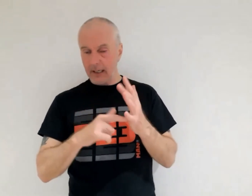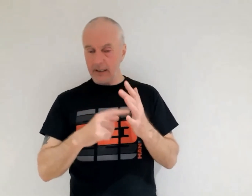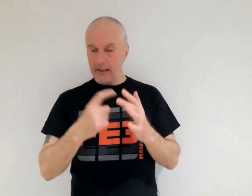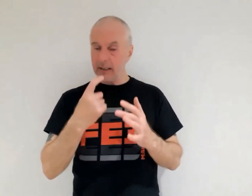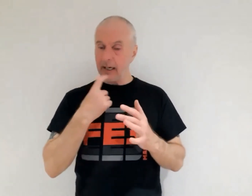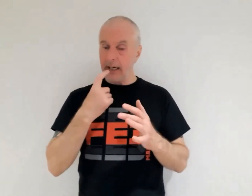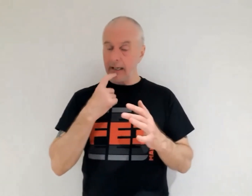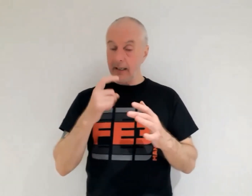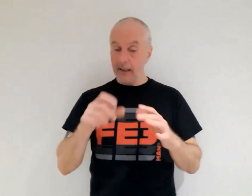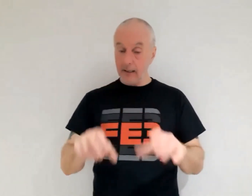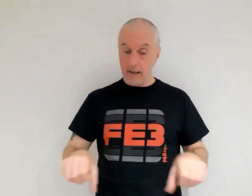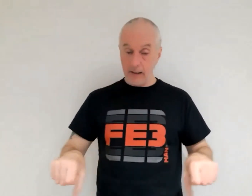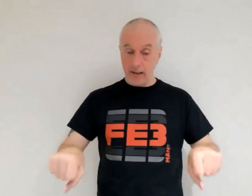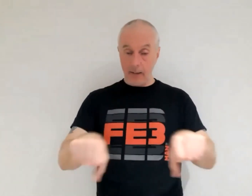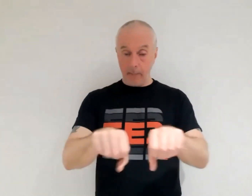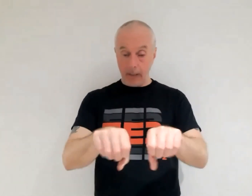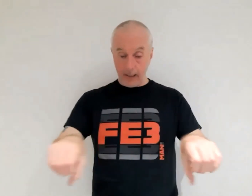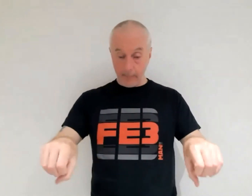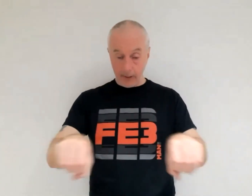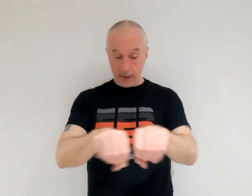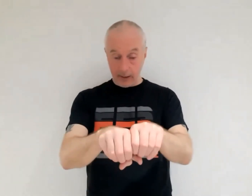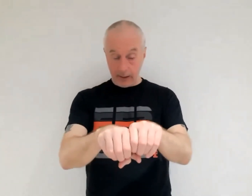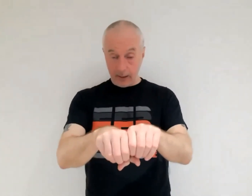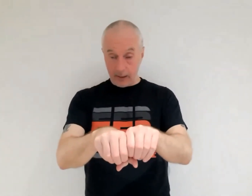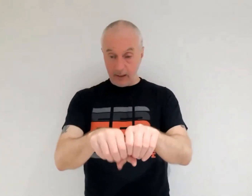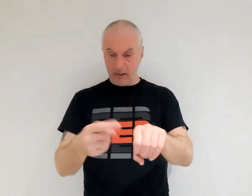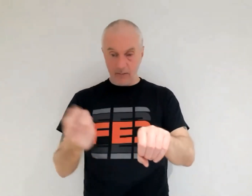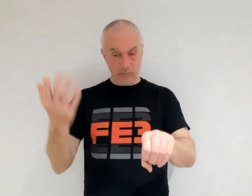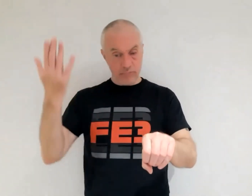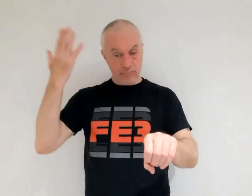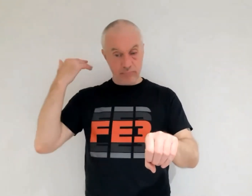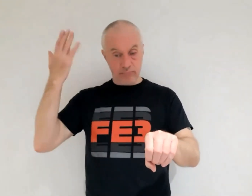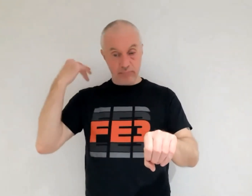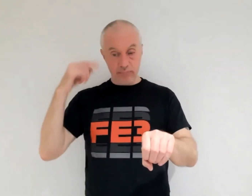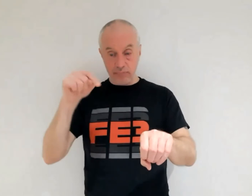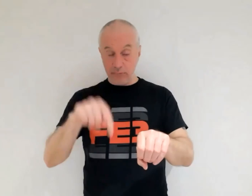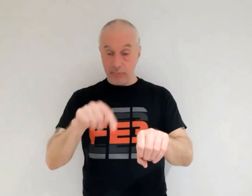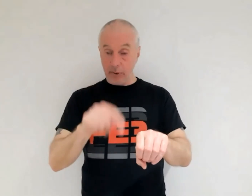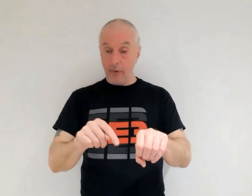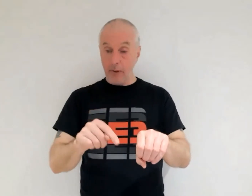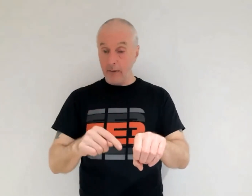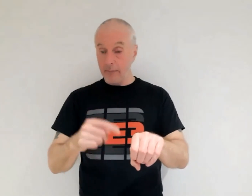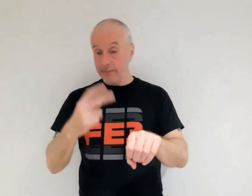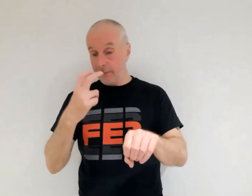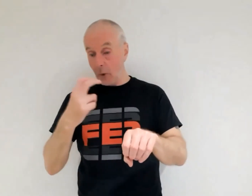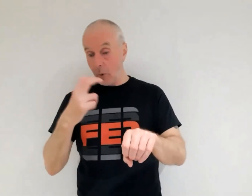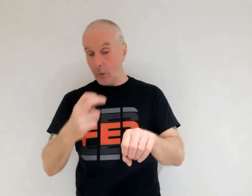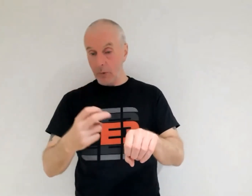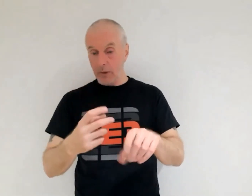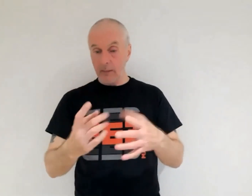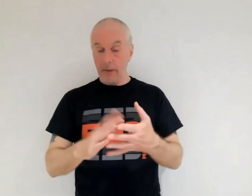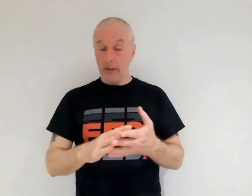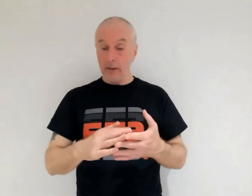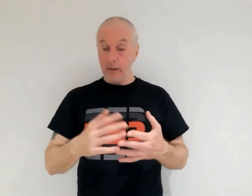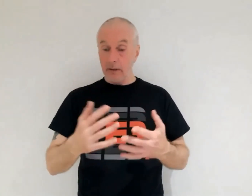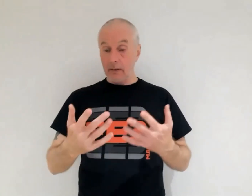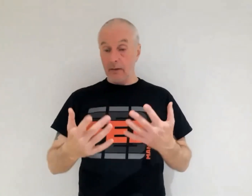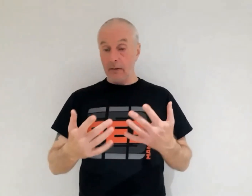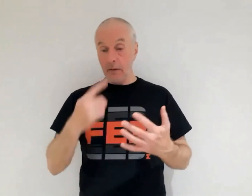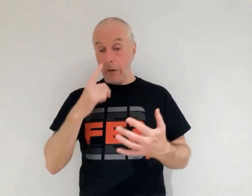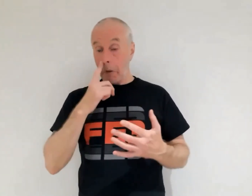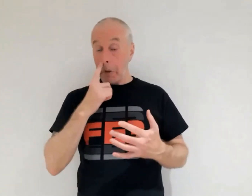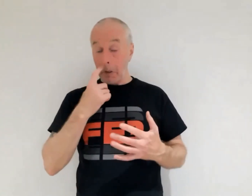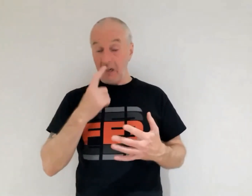leads, which is historically what's been the most leaky element of the system. Lead yarn is a pretty